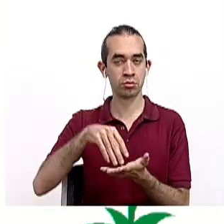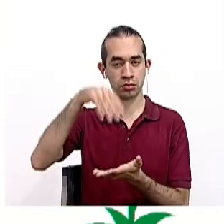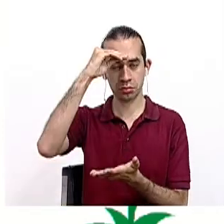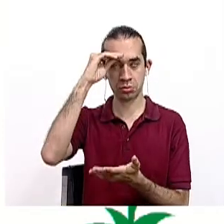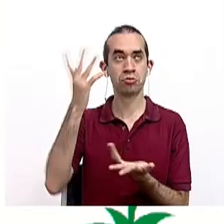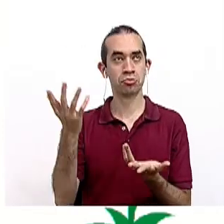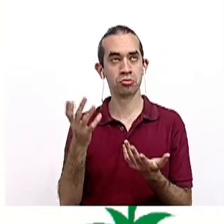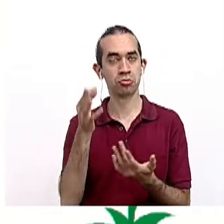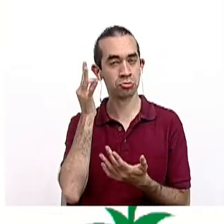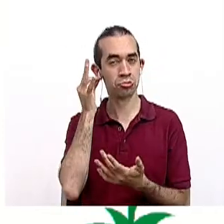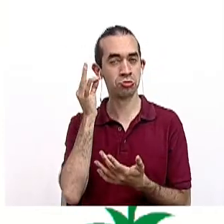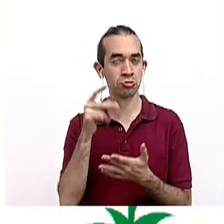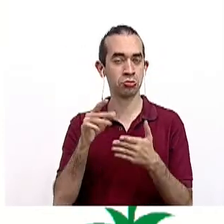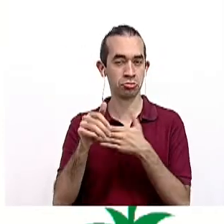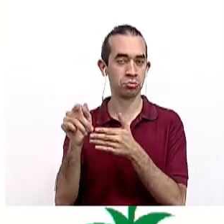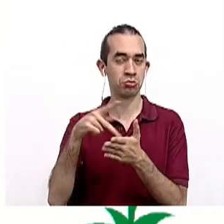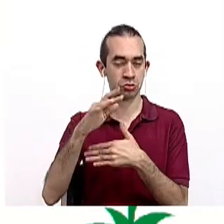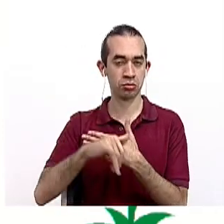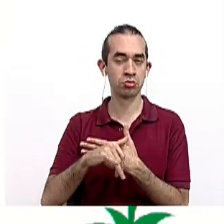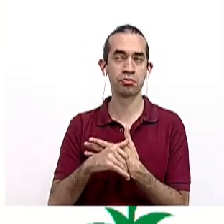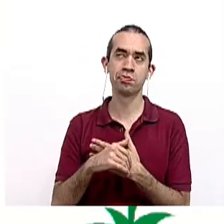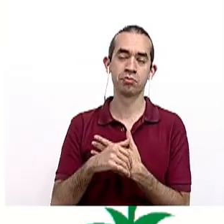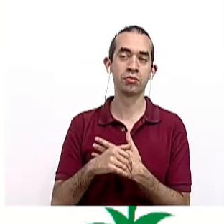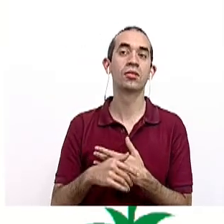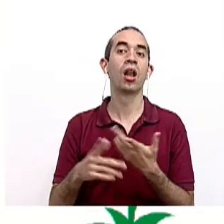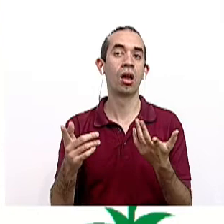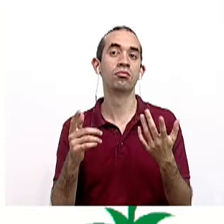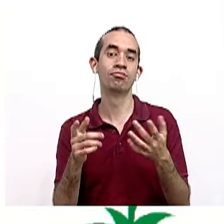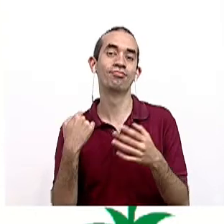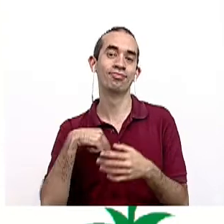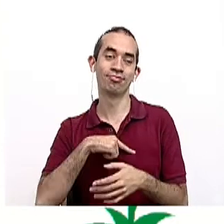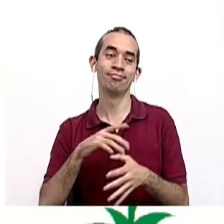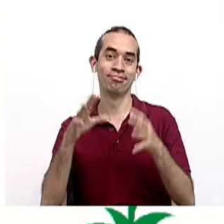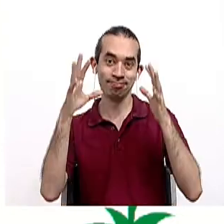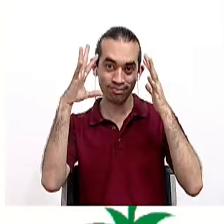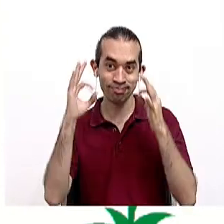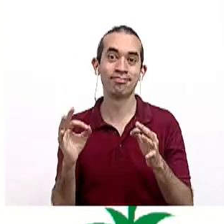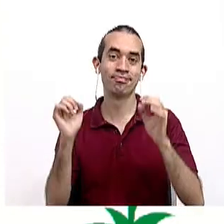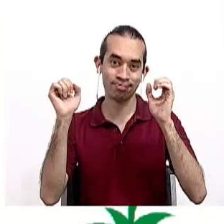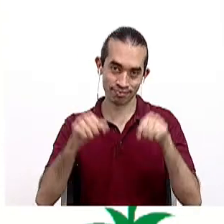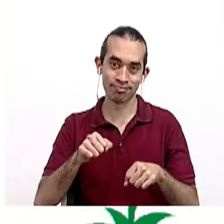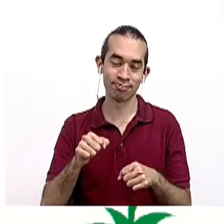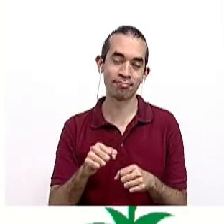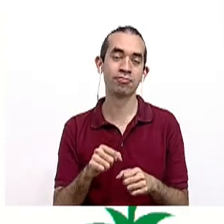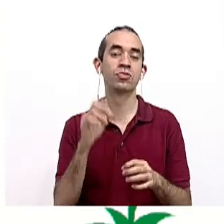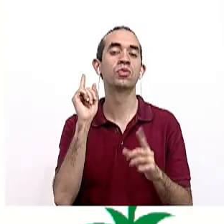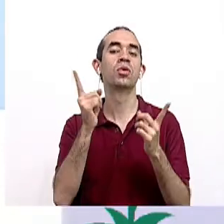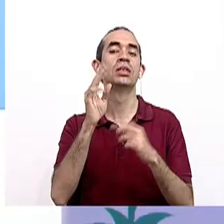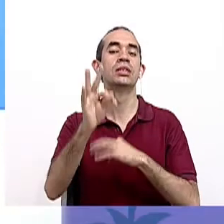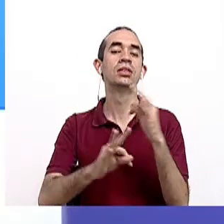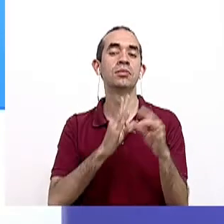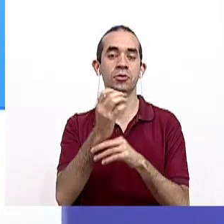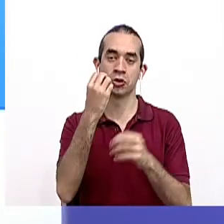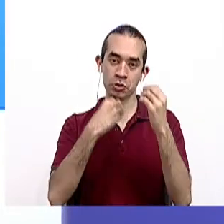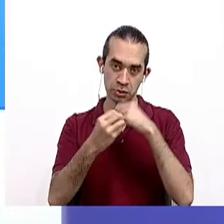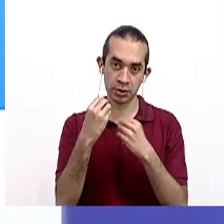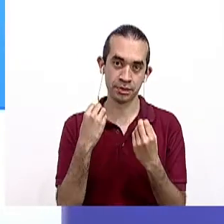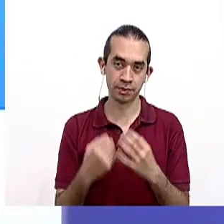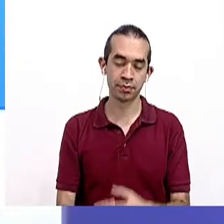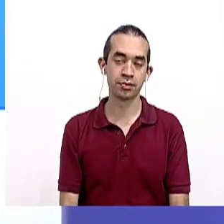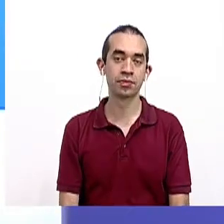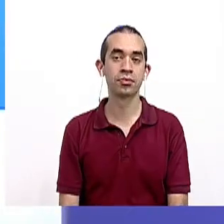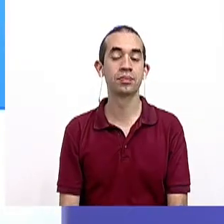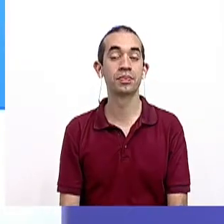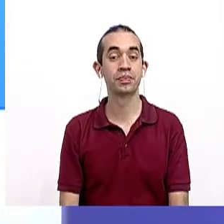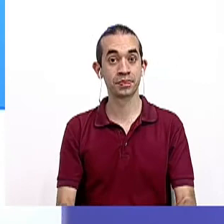that we have a choice in terms of the type of food that we eat. Okay? So now that we have